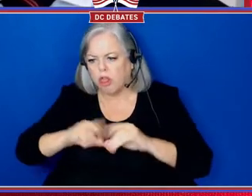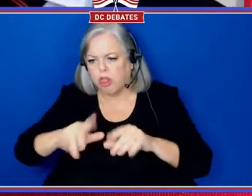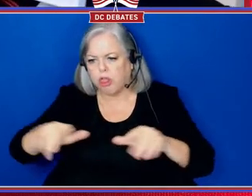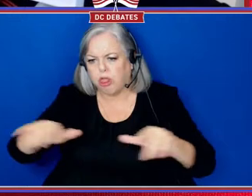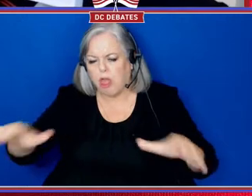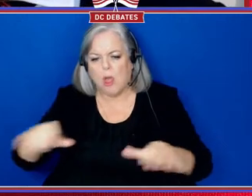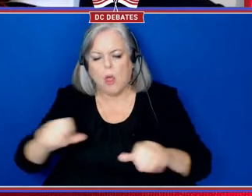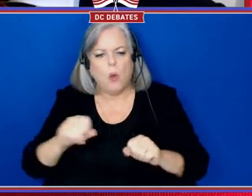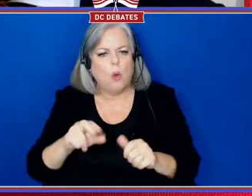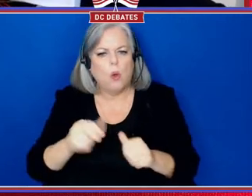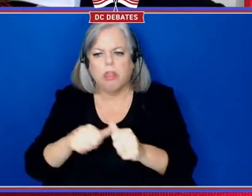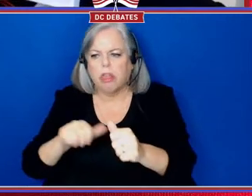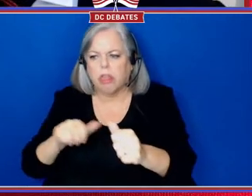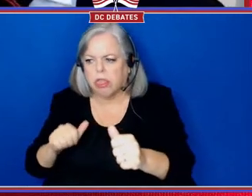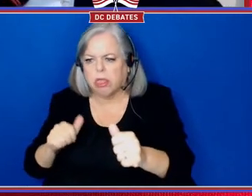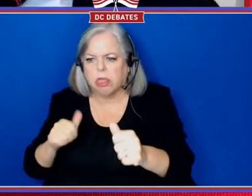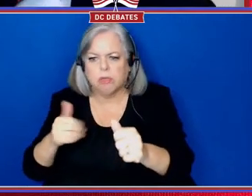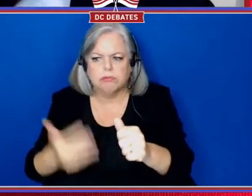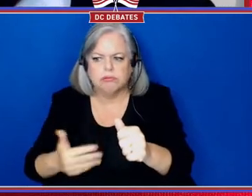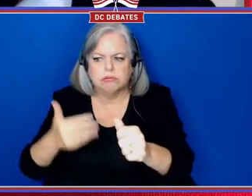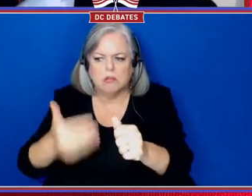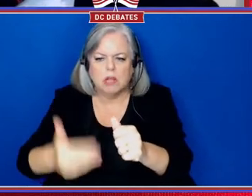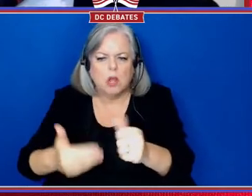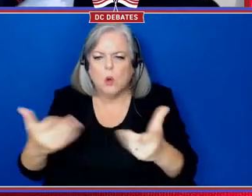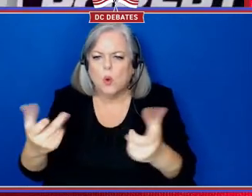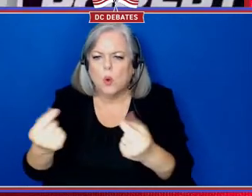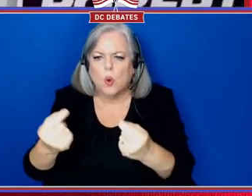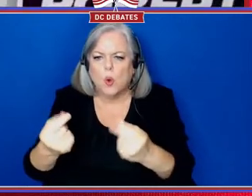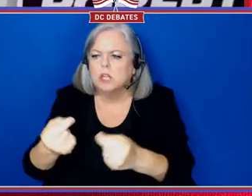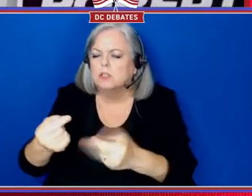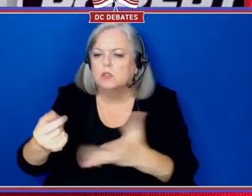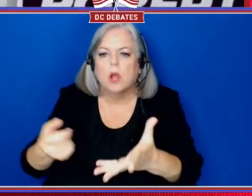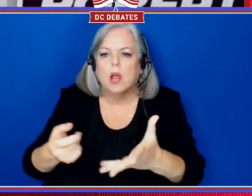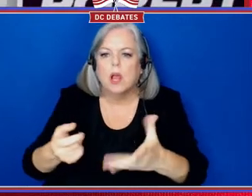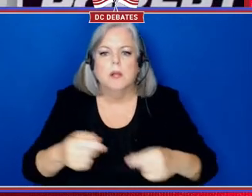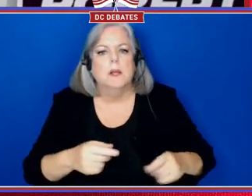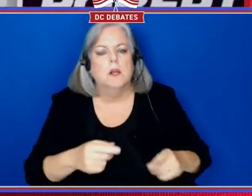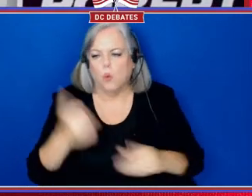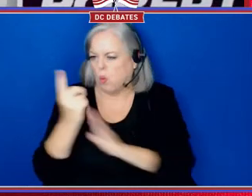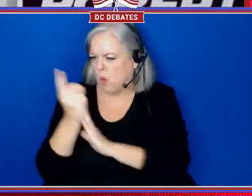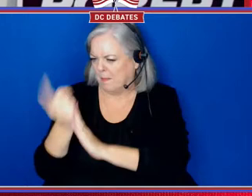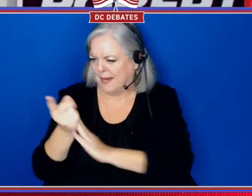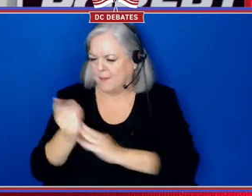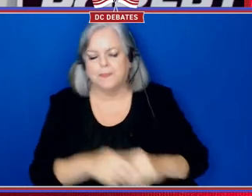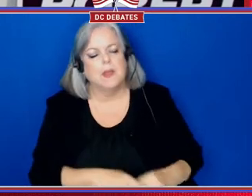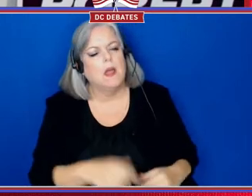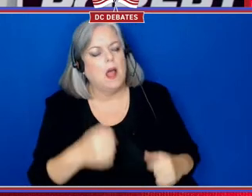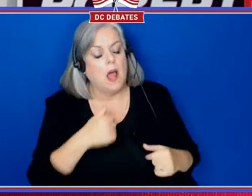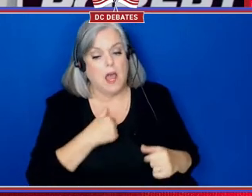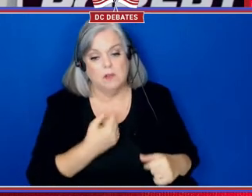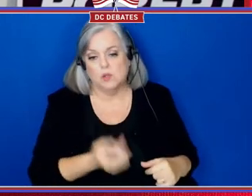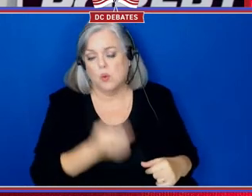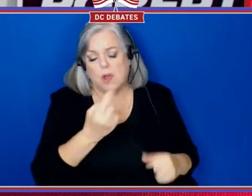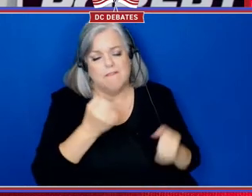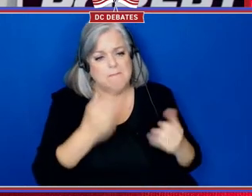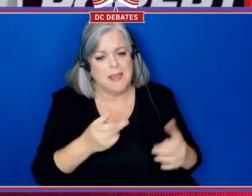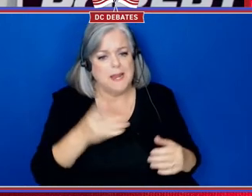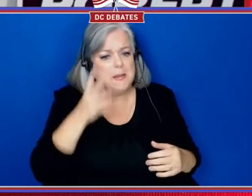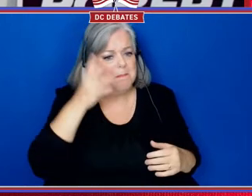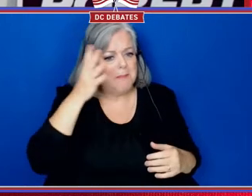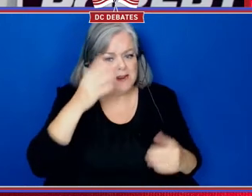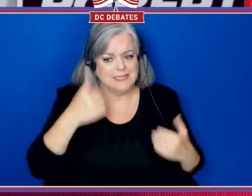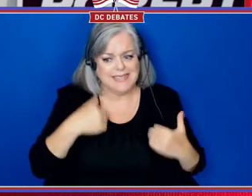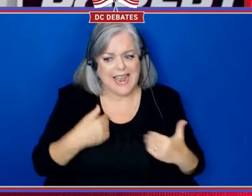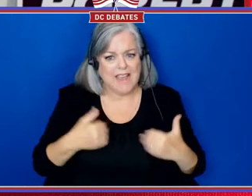the pandemic? You have 1 minute. I was one of many parents who had young kids at home during COVID, and I can tell you the